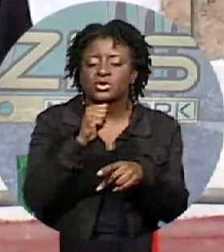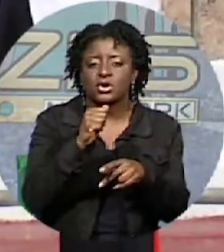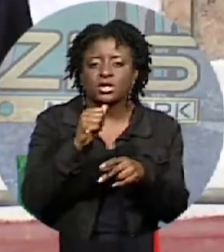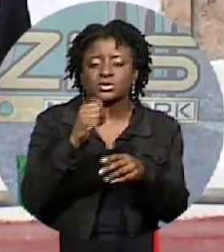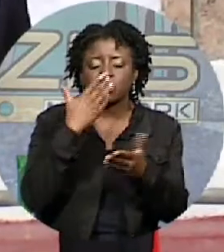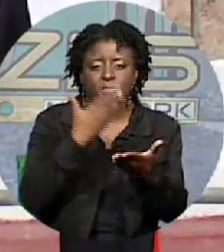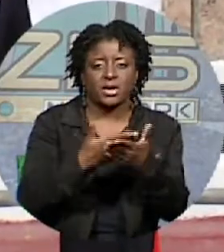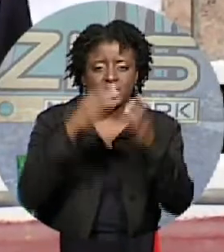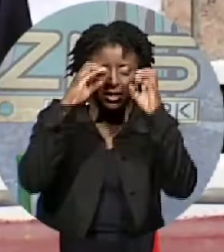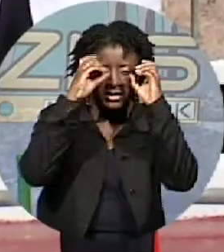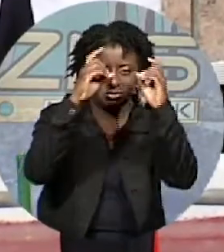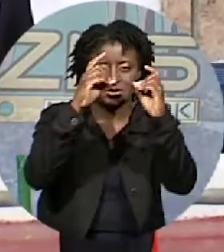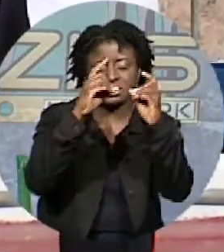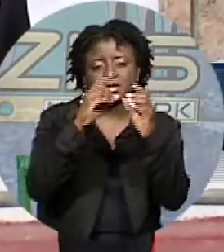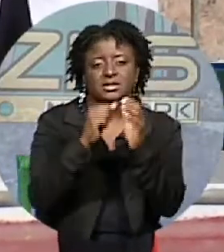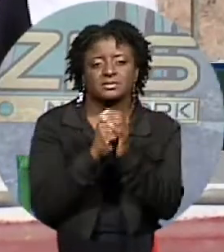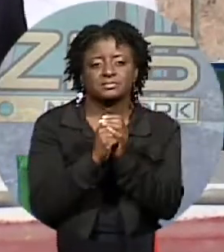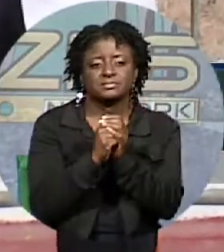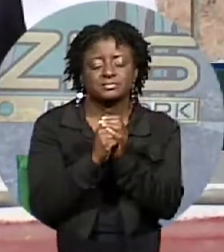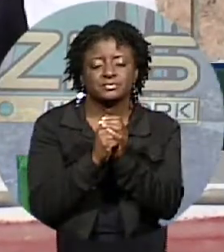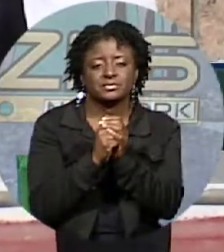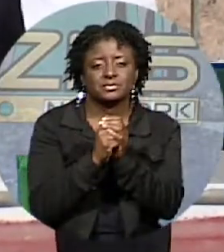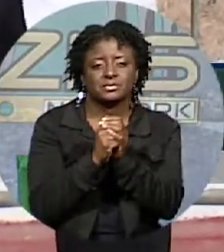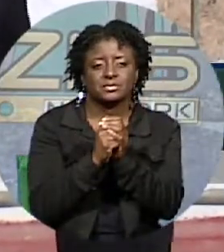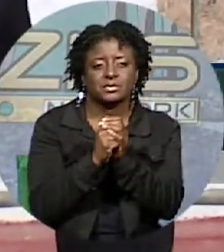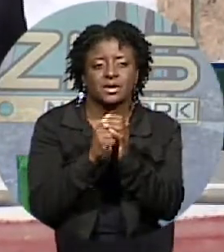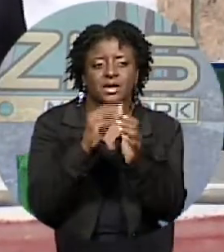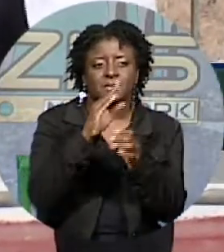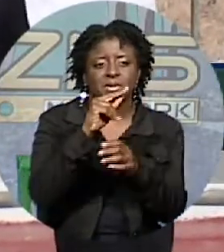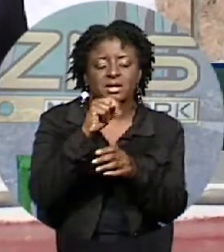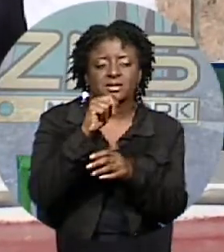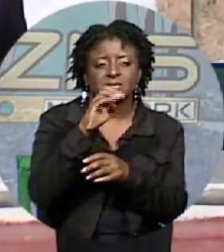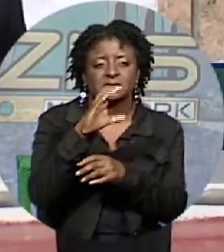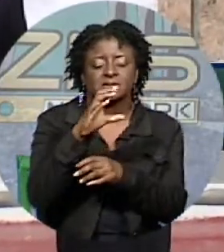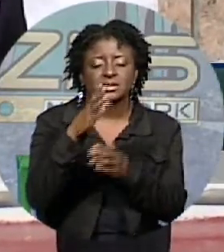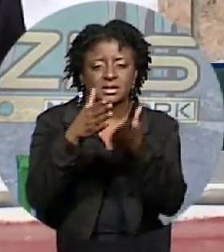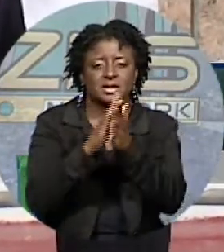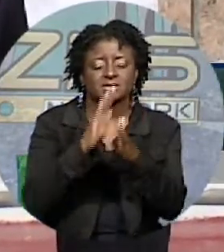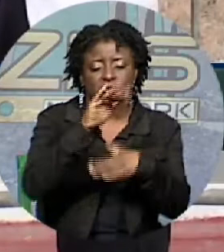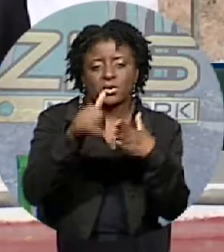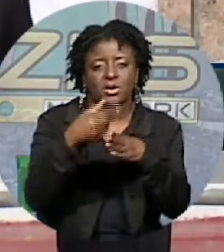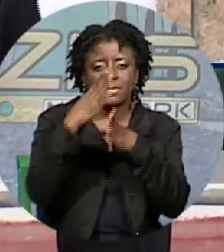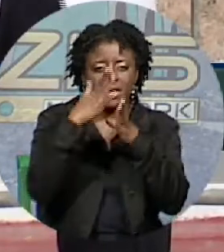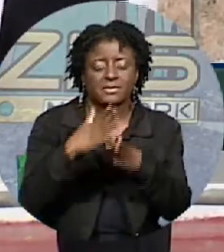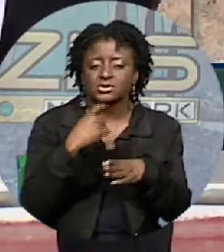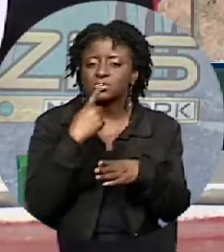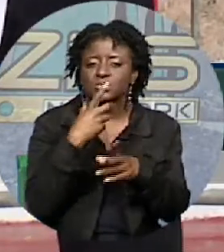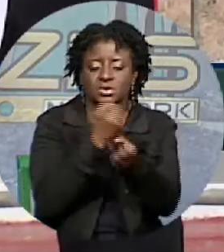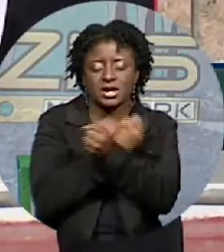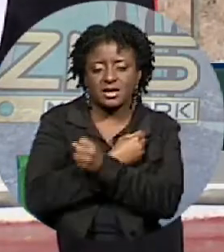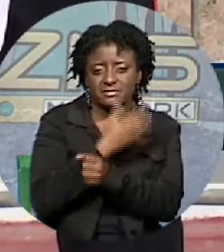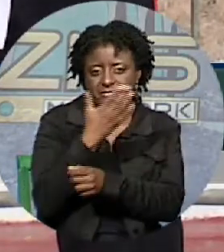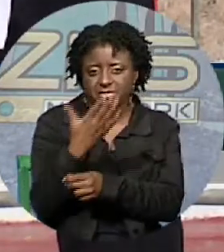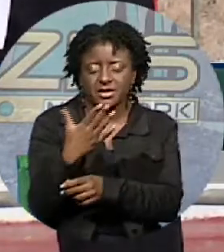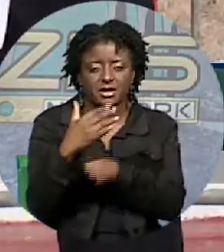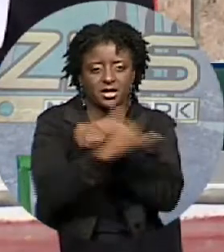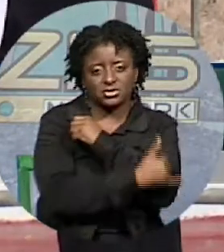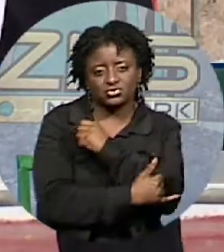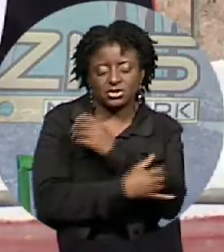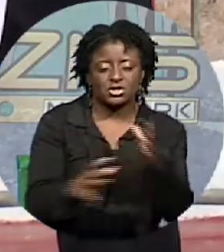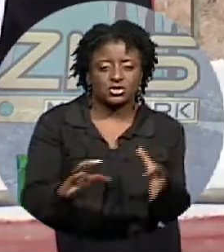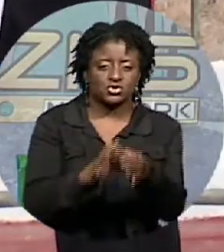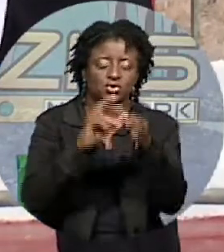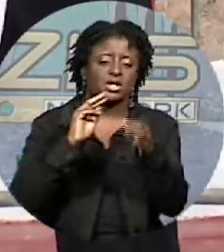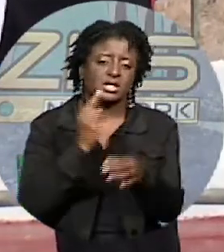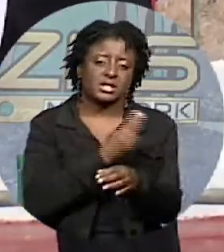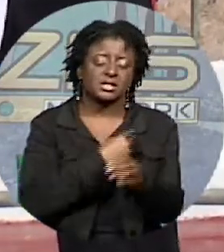The BNCC calls on all Bahamians who love their country to join us in opposing this tax.